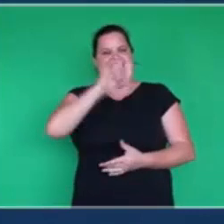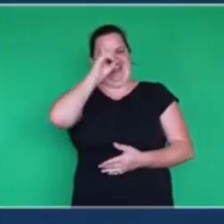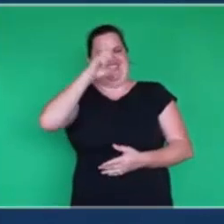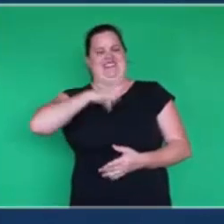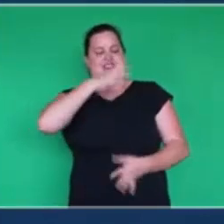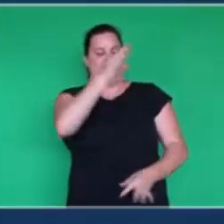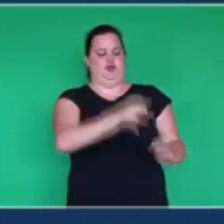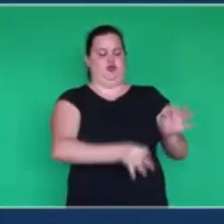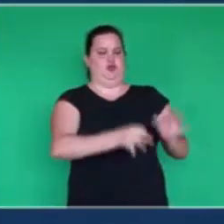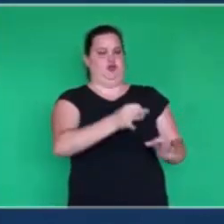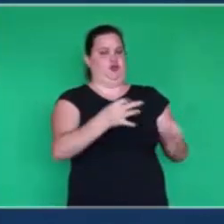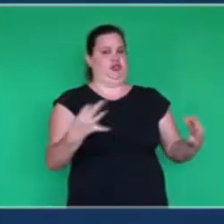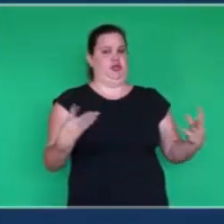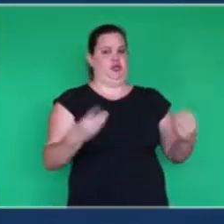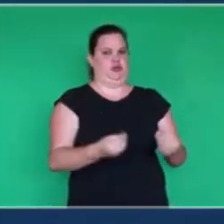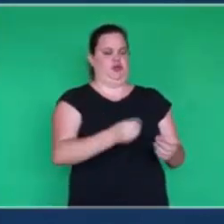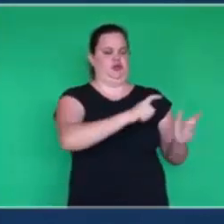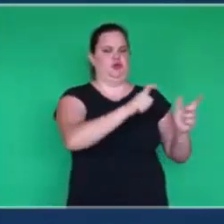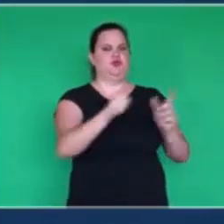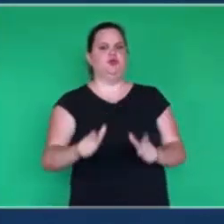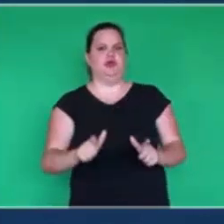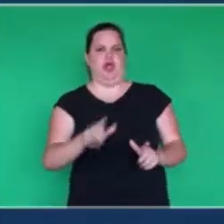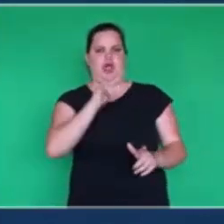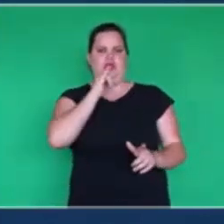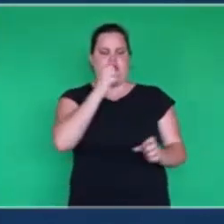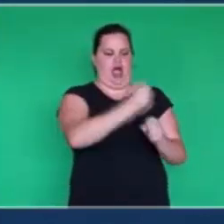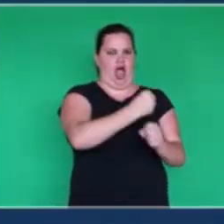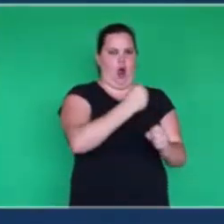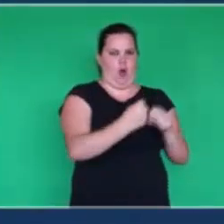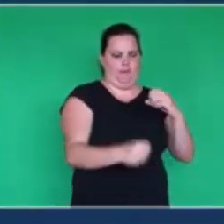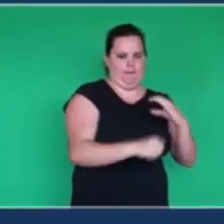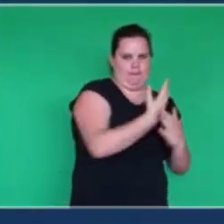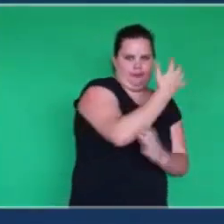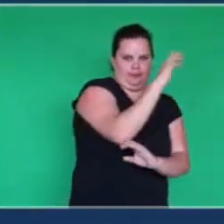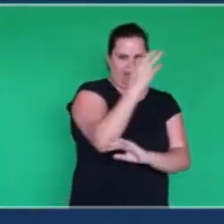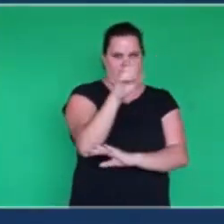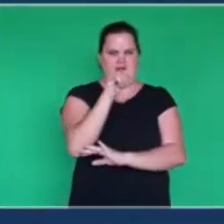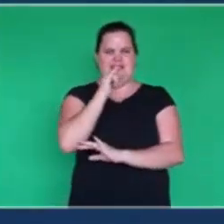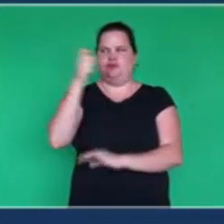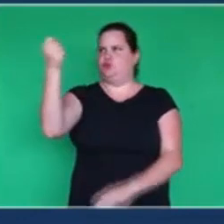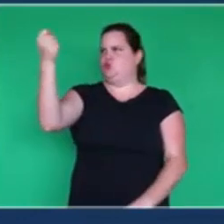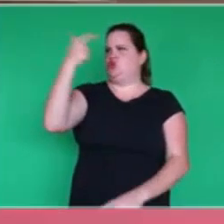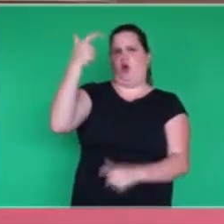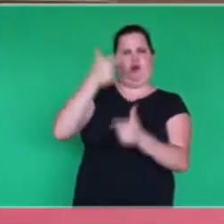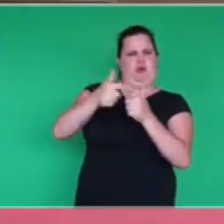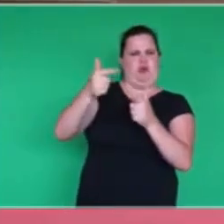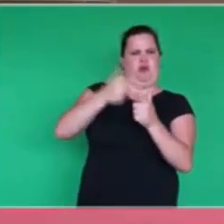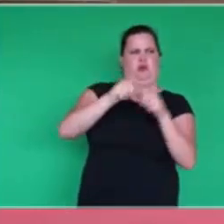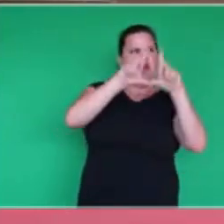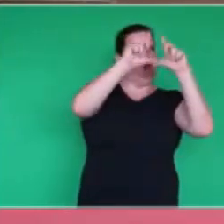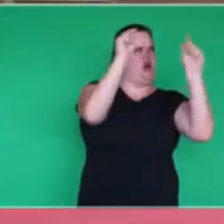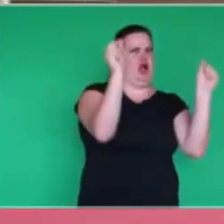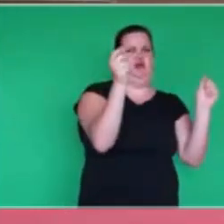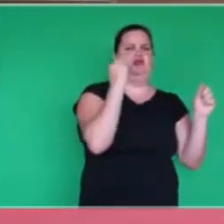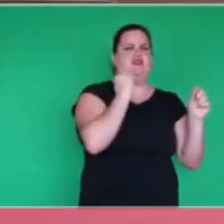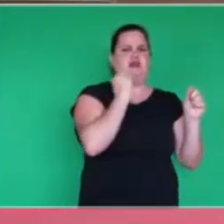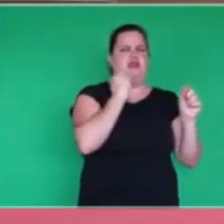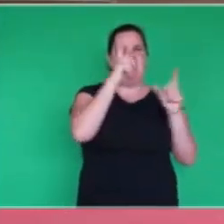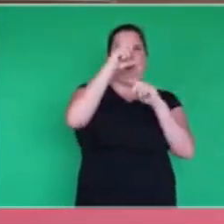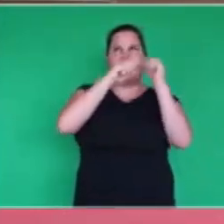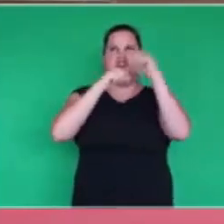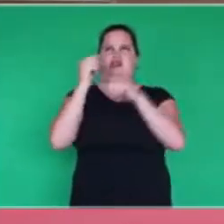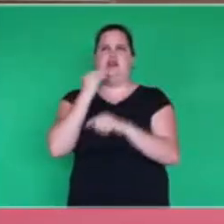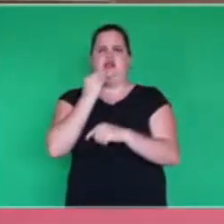help us with the reading of the scripture regarding today's topic. Our topic is judgments upon the flesh. We